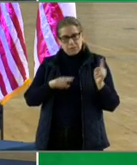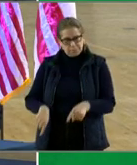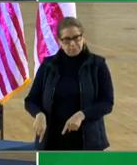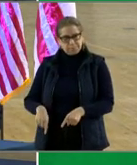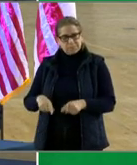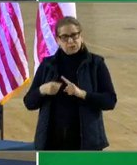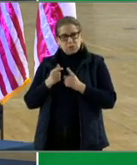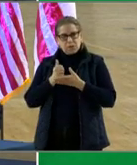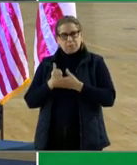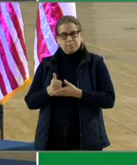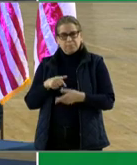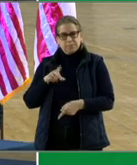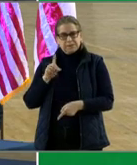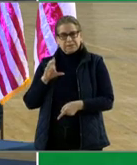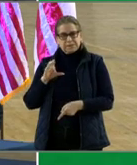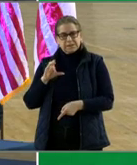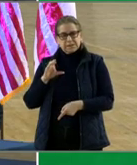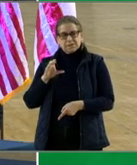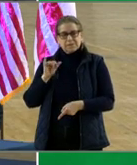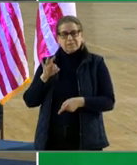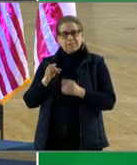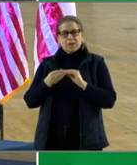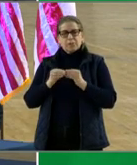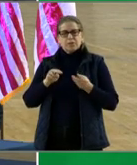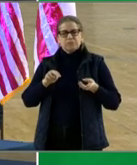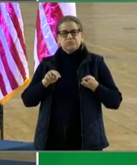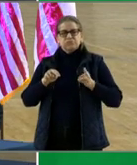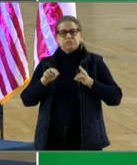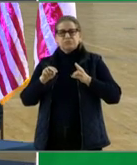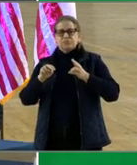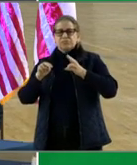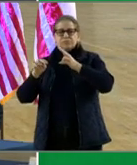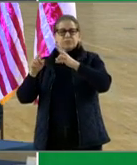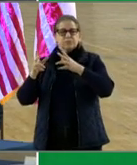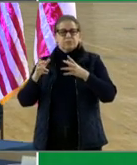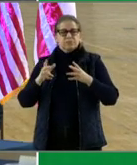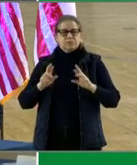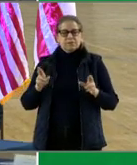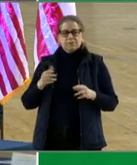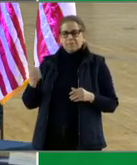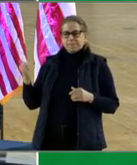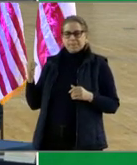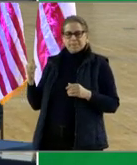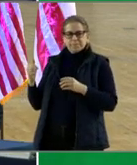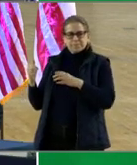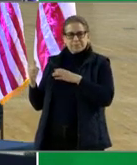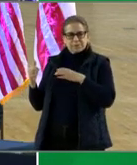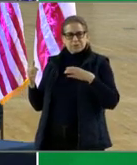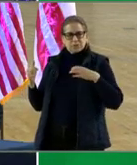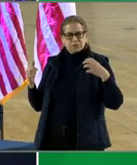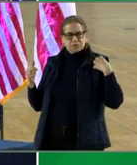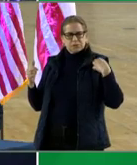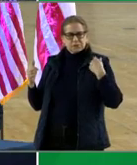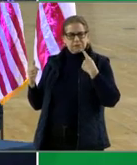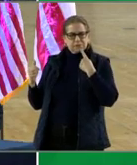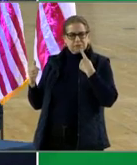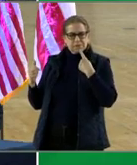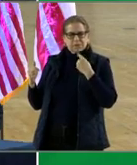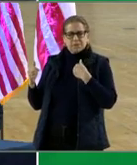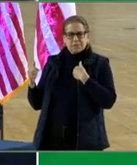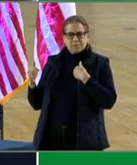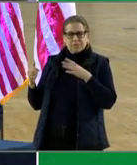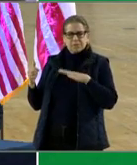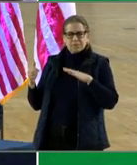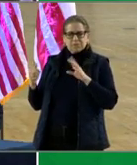Chairman. Yes, thank you, Mayor. I have about a half dozen questions from council members, and I'm going to